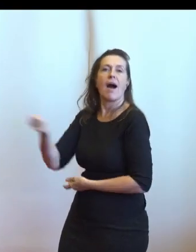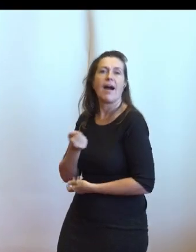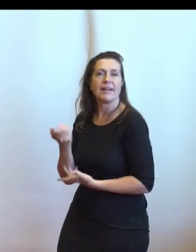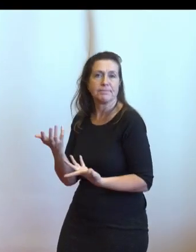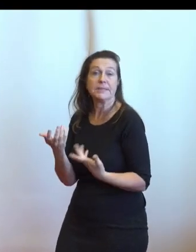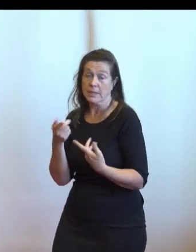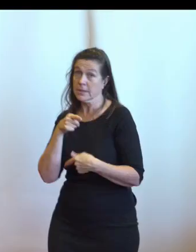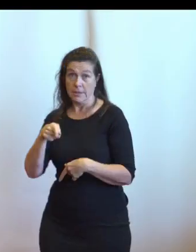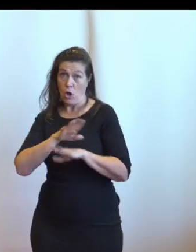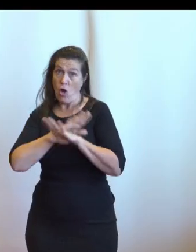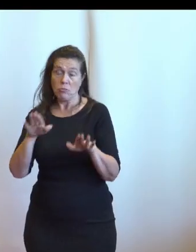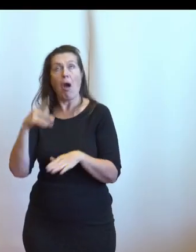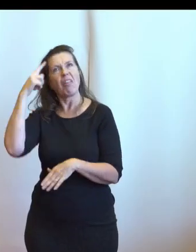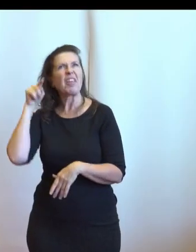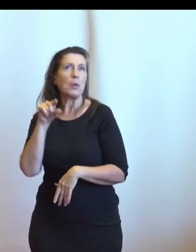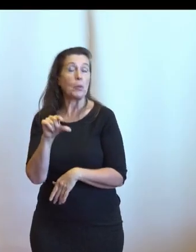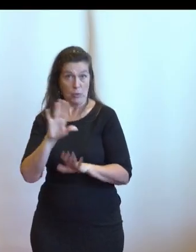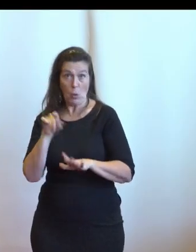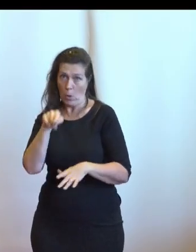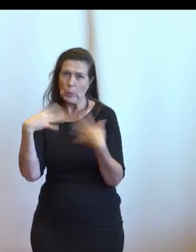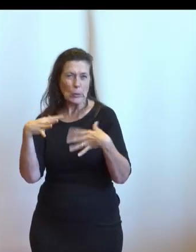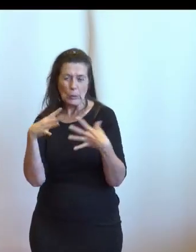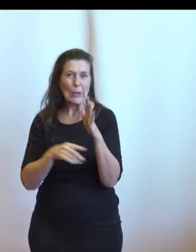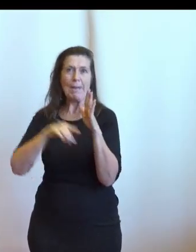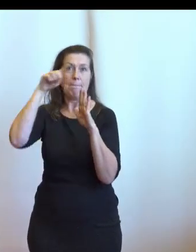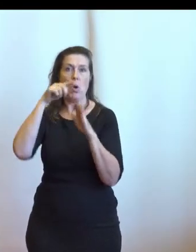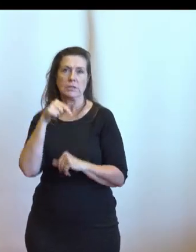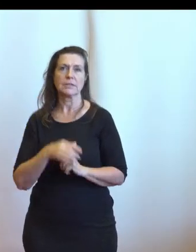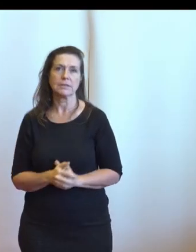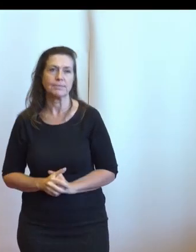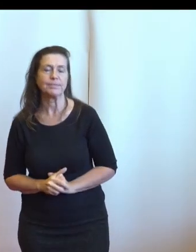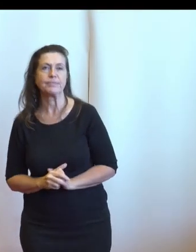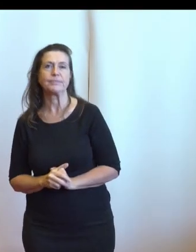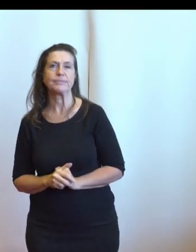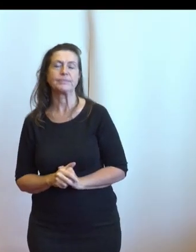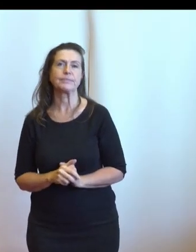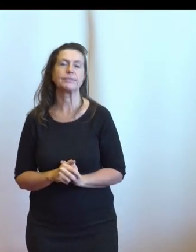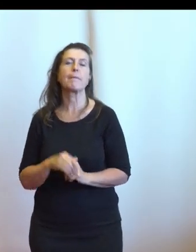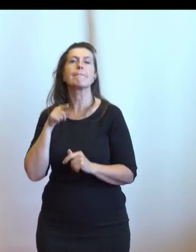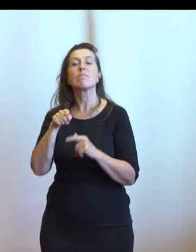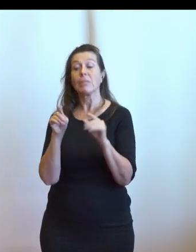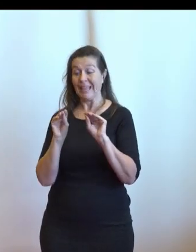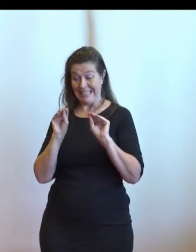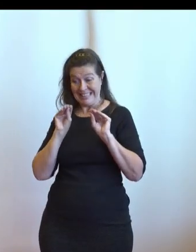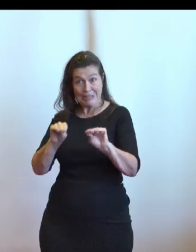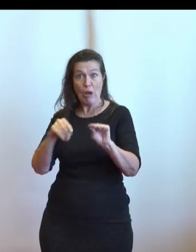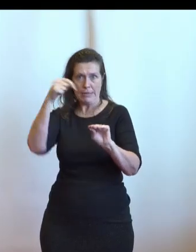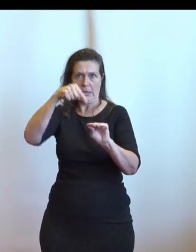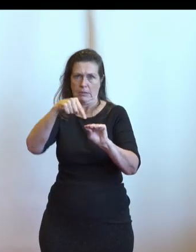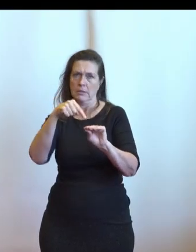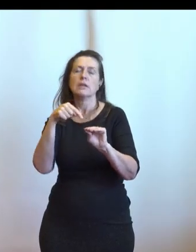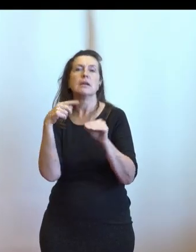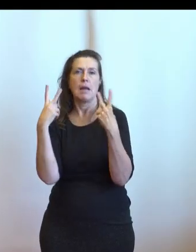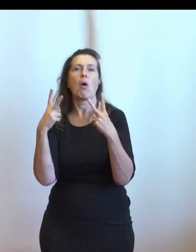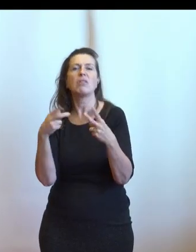that. I'll just come back on that. Our training materials are particularly important as a multinational